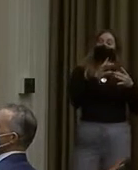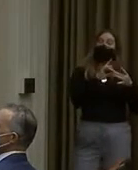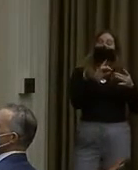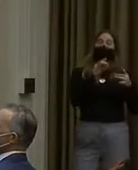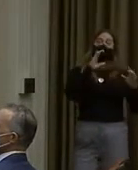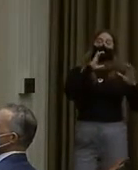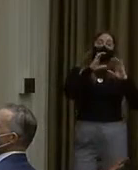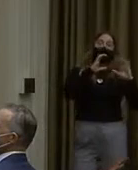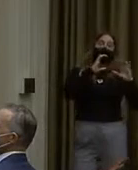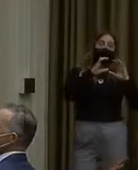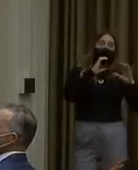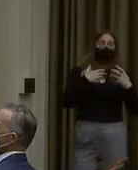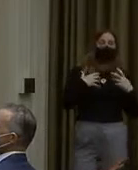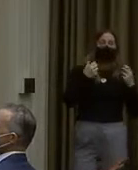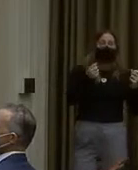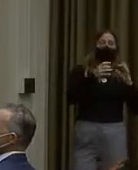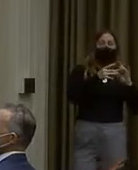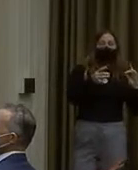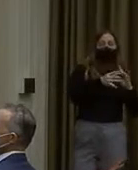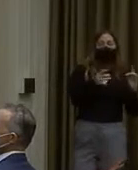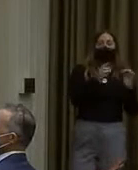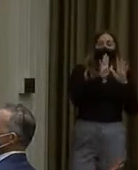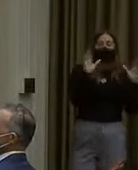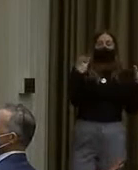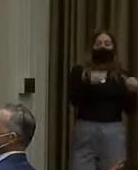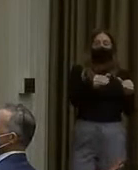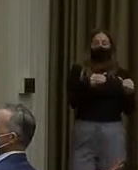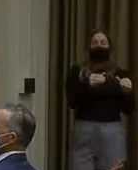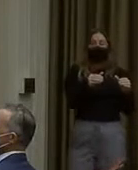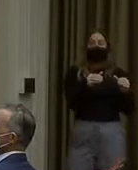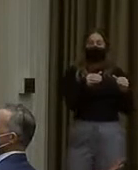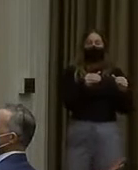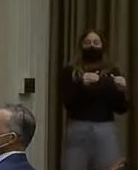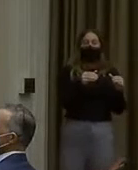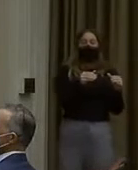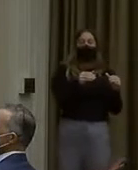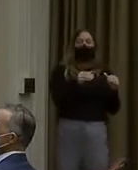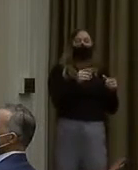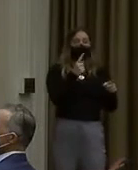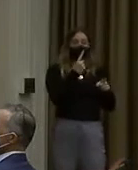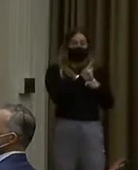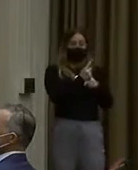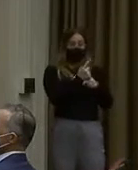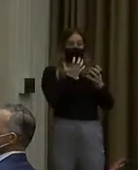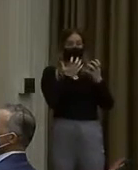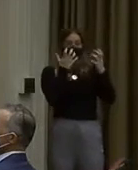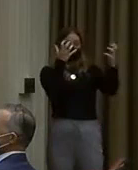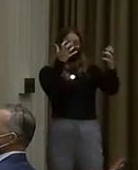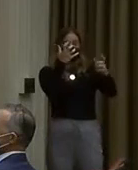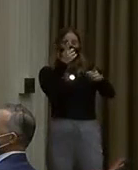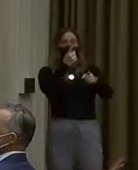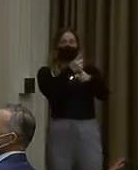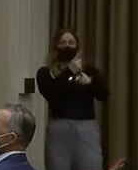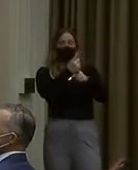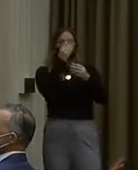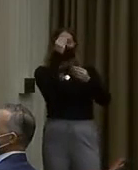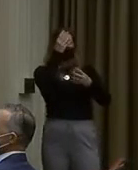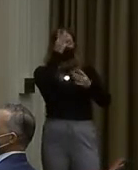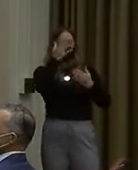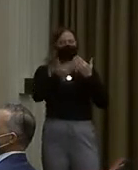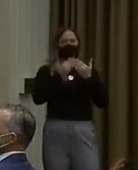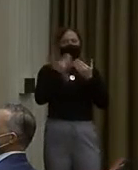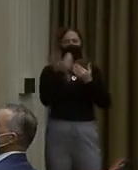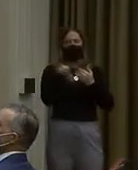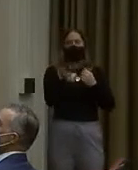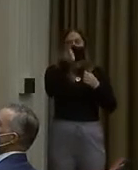you know, health messaging, the focus should be on that that you have the correct audience, you have the right information, that it's easy to understand. We have